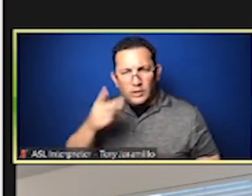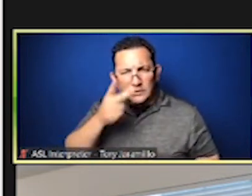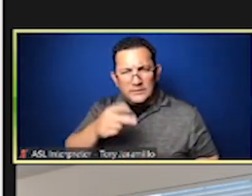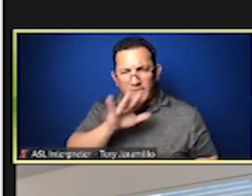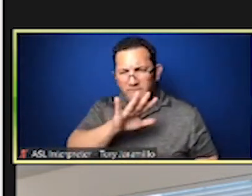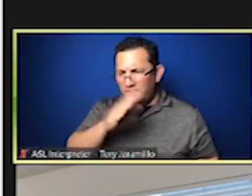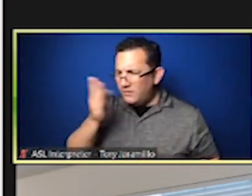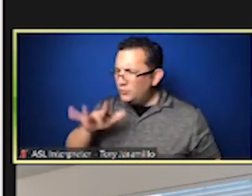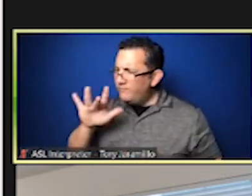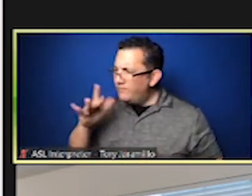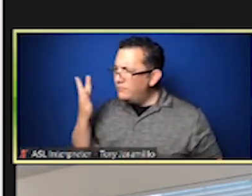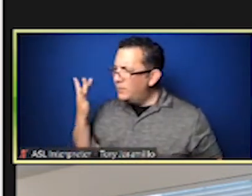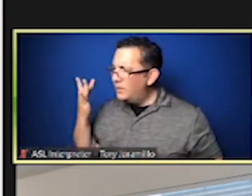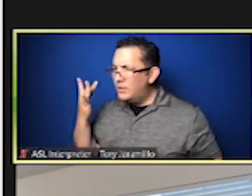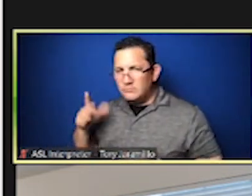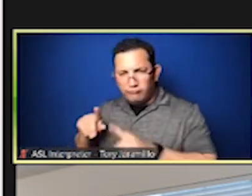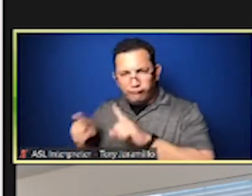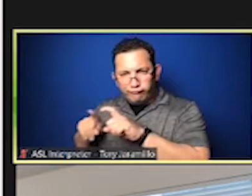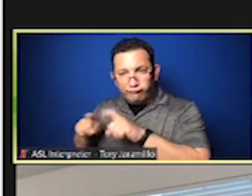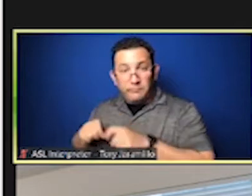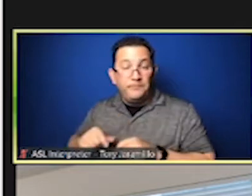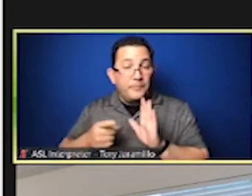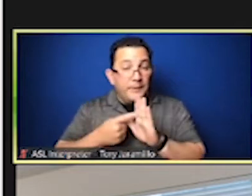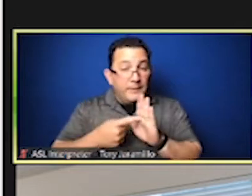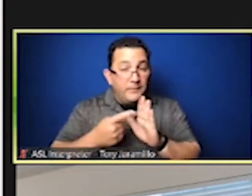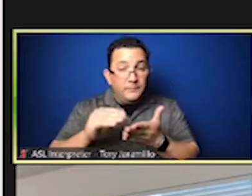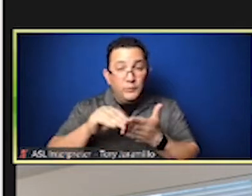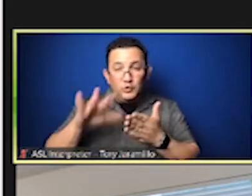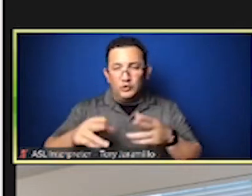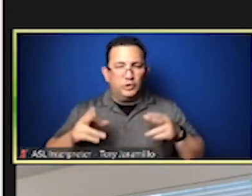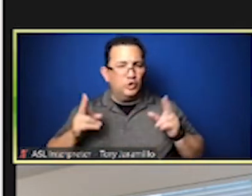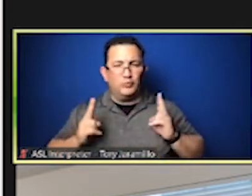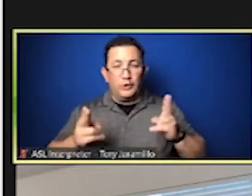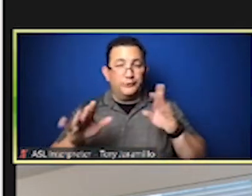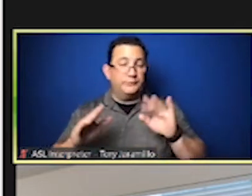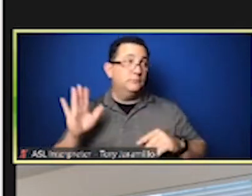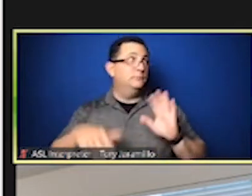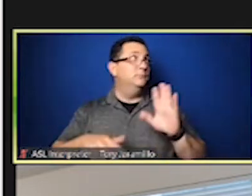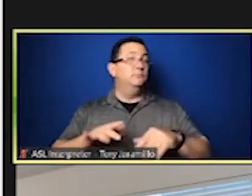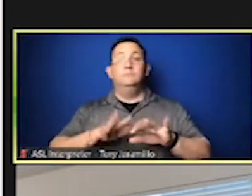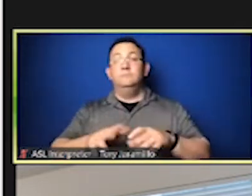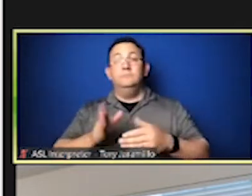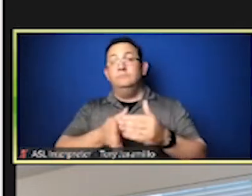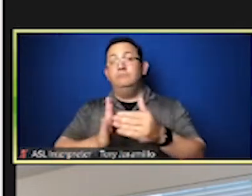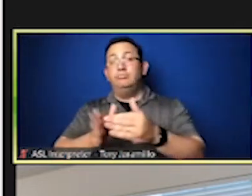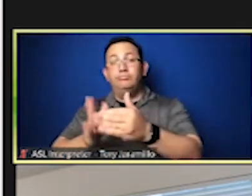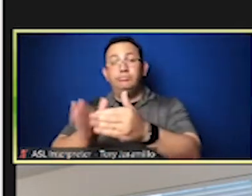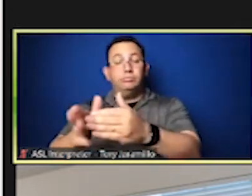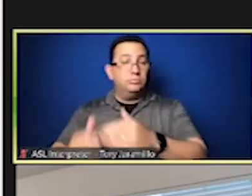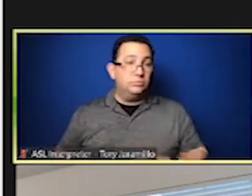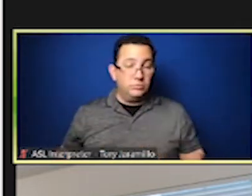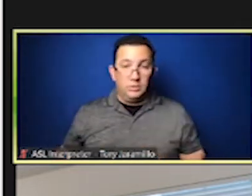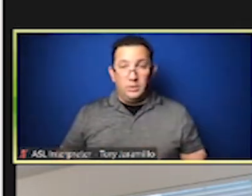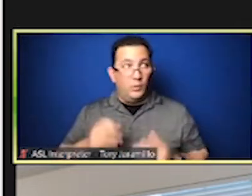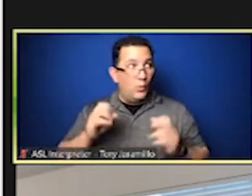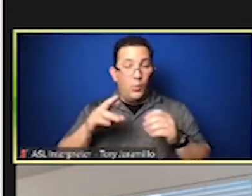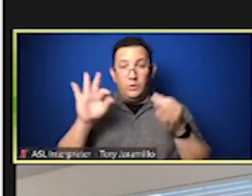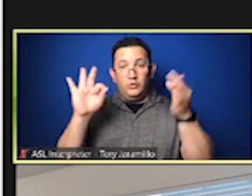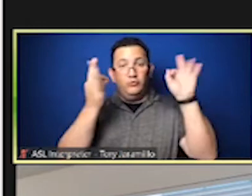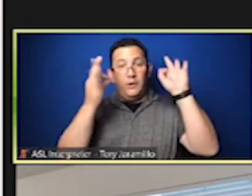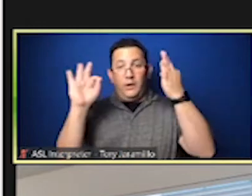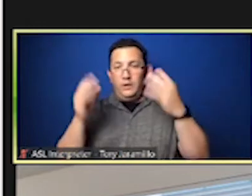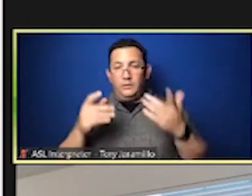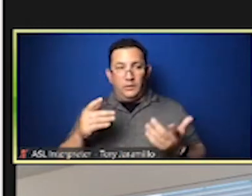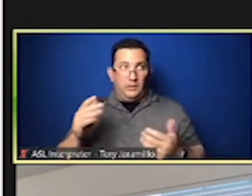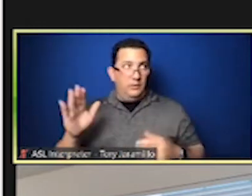We all know that some students might rush through their assignments, not do their best work, or they might get distracted.